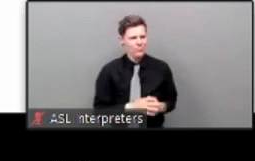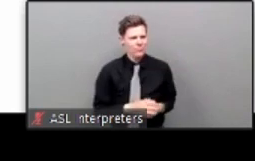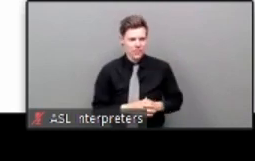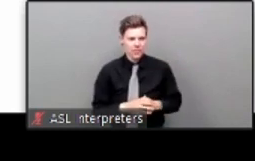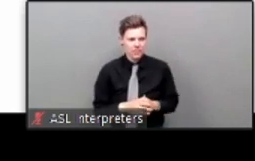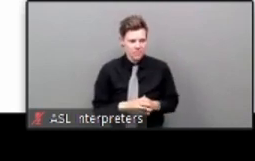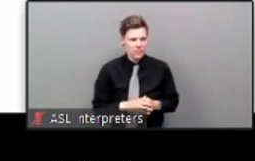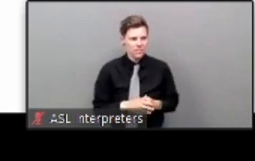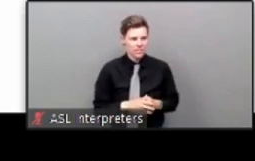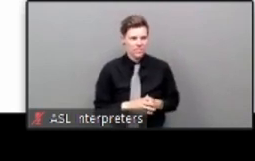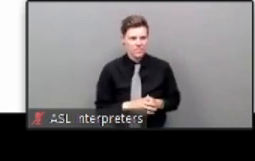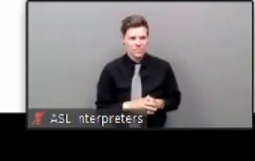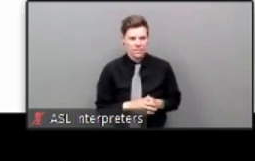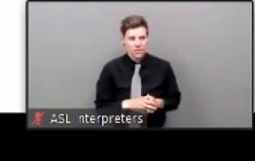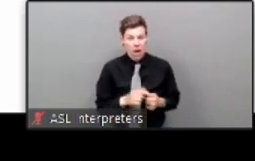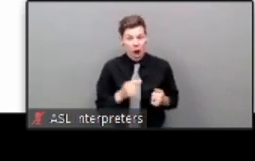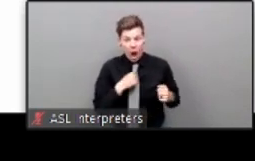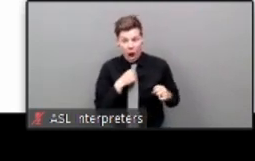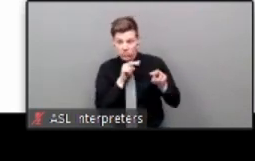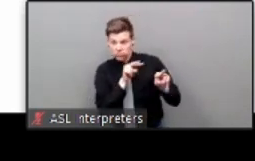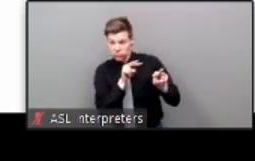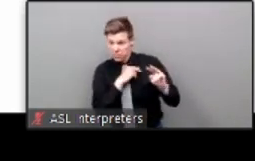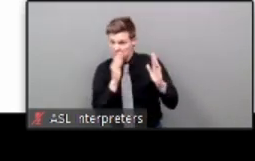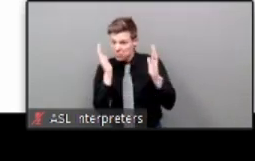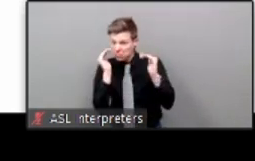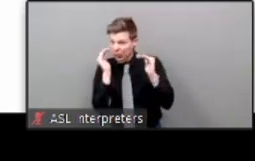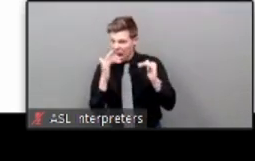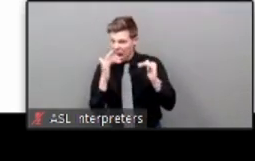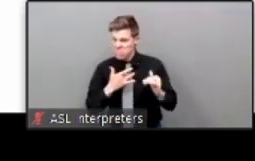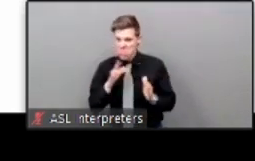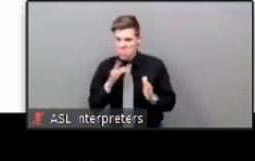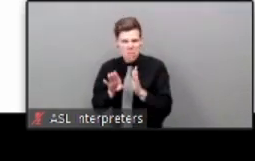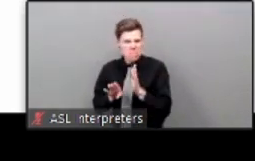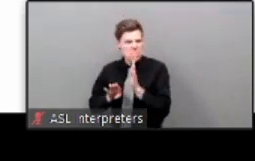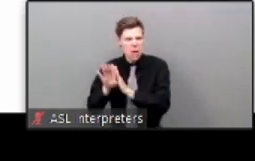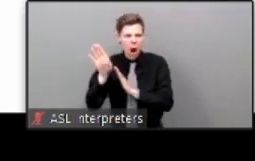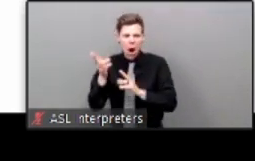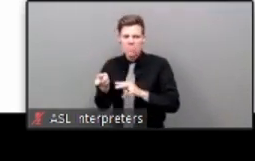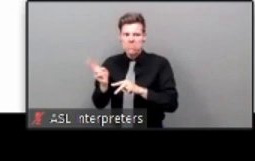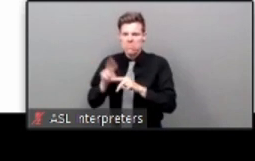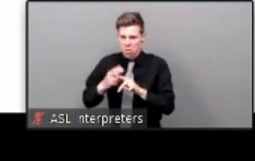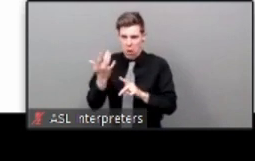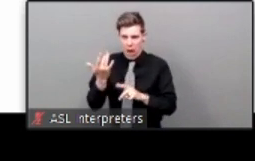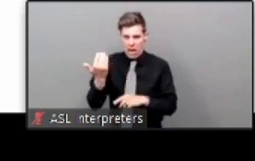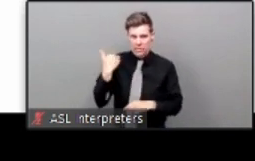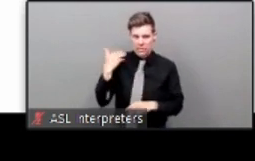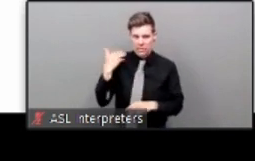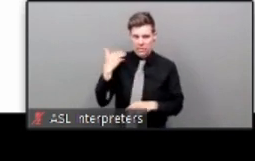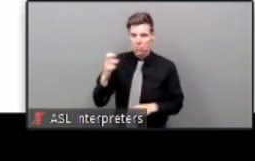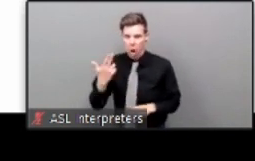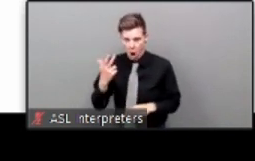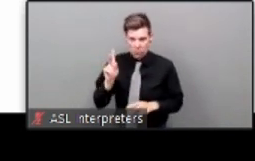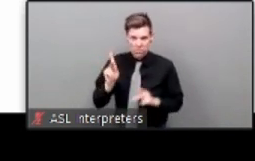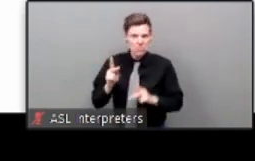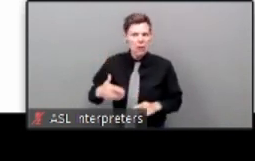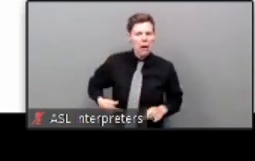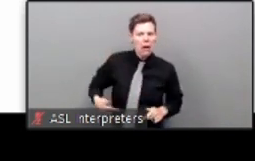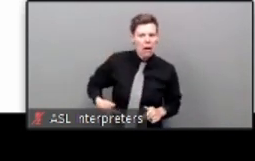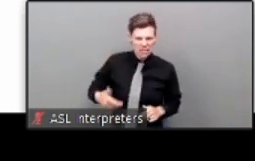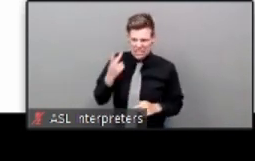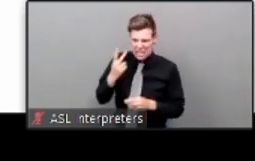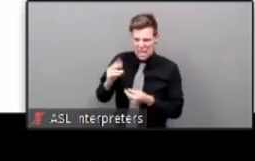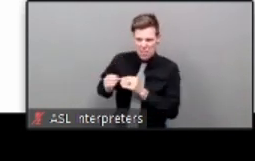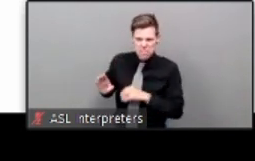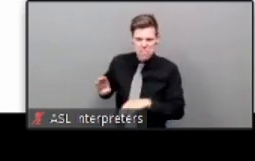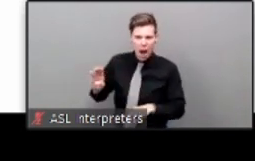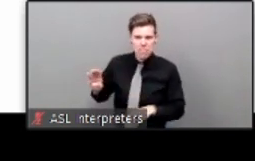rates to rise. We got a lot of reporter questions in March on that. We've been working on the math in February, but testing is staying